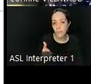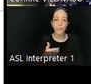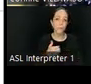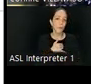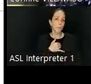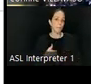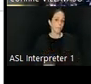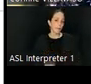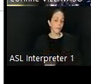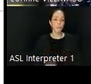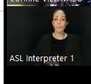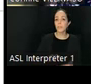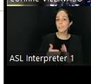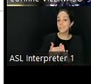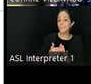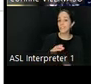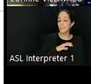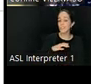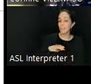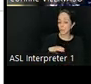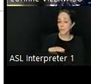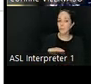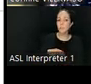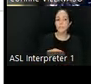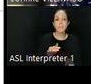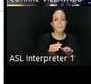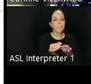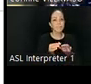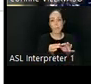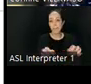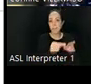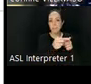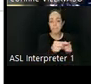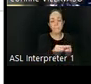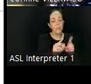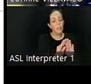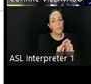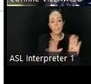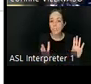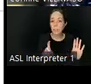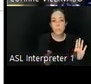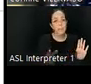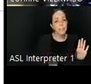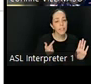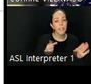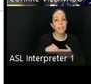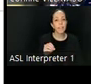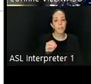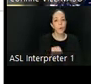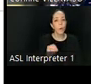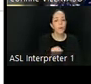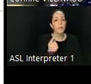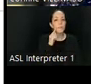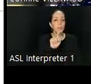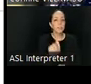council, the language is really clear. You have to be an Oregonian, and you have to be an Oregonian for a certain amount of